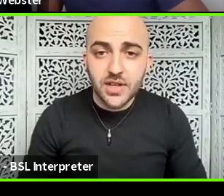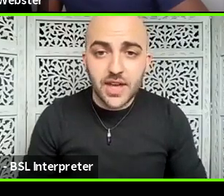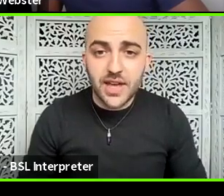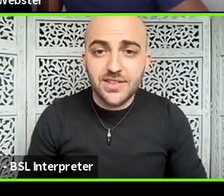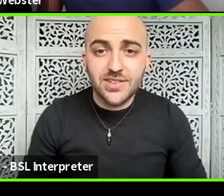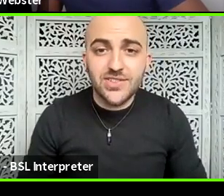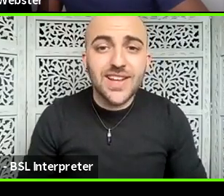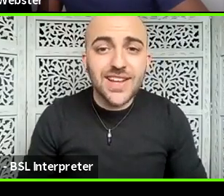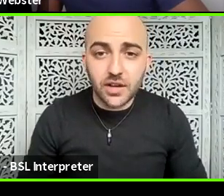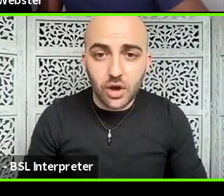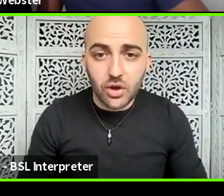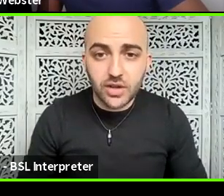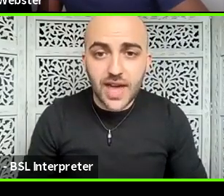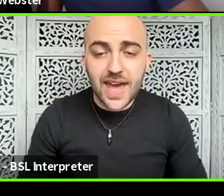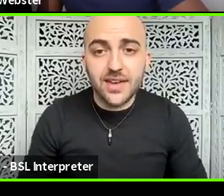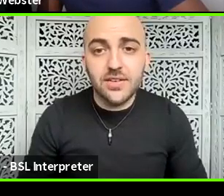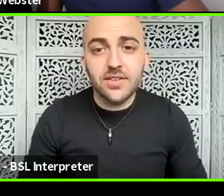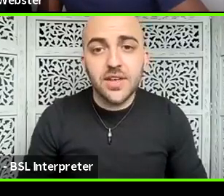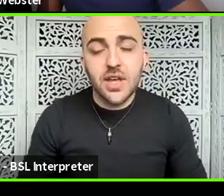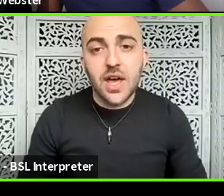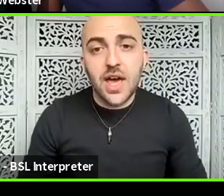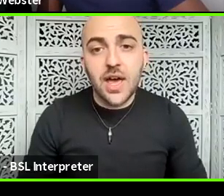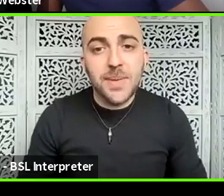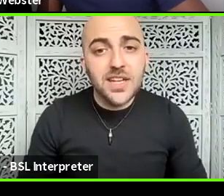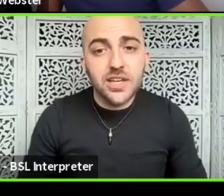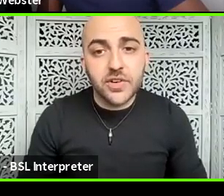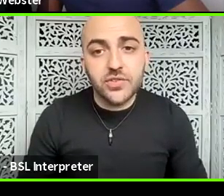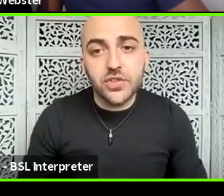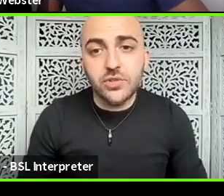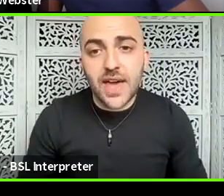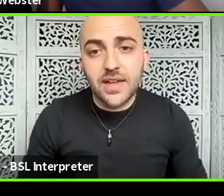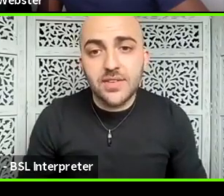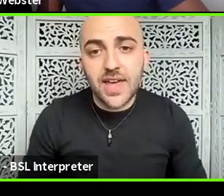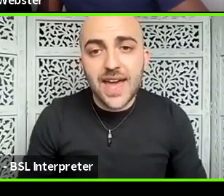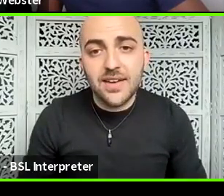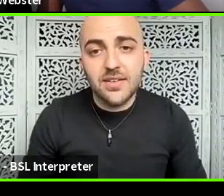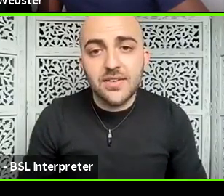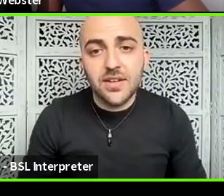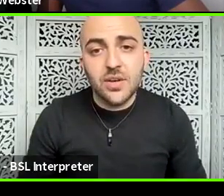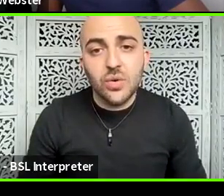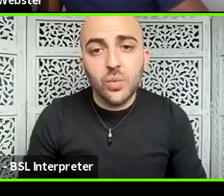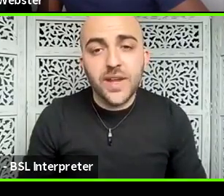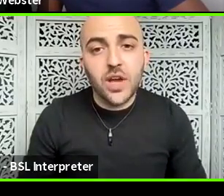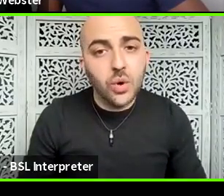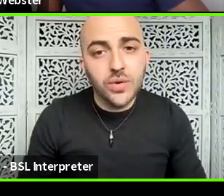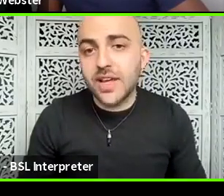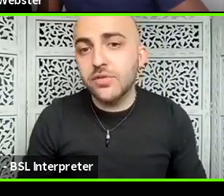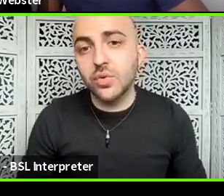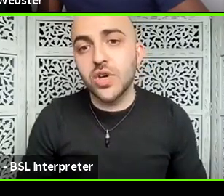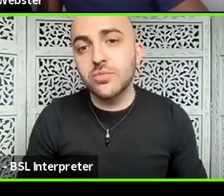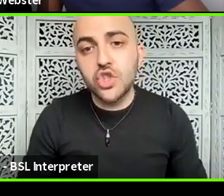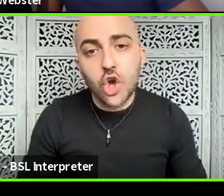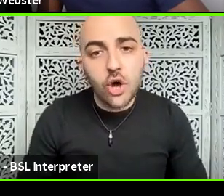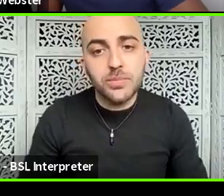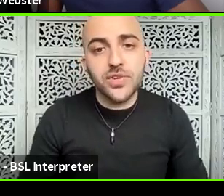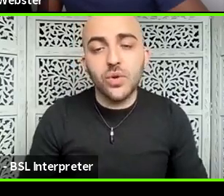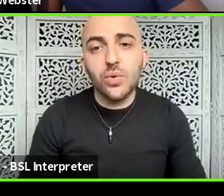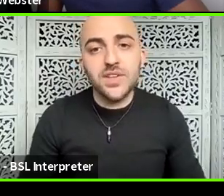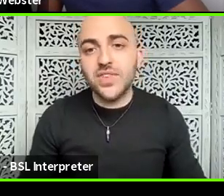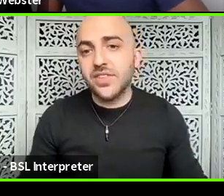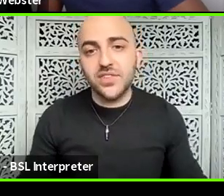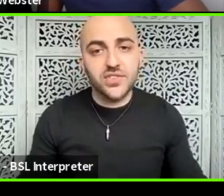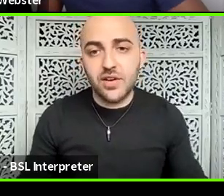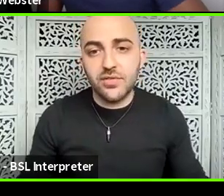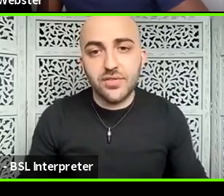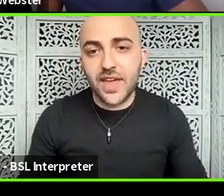hours to silly o'clock, and many of us do that, and we're holding our full-time jobs and